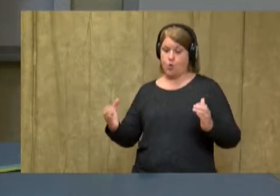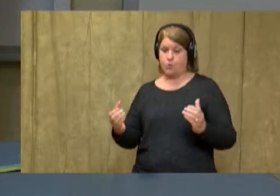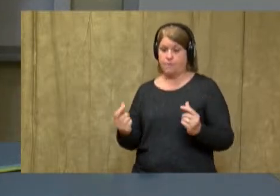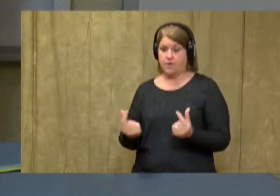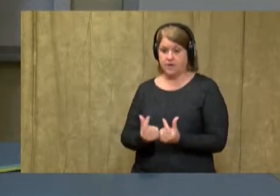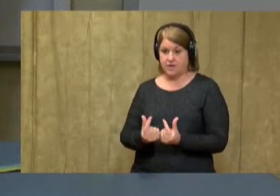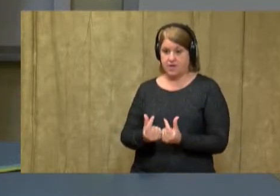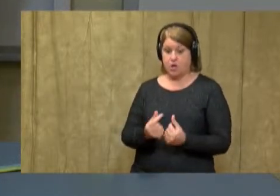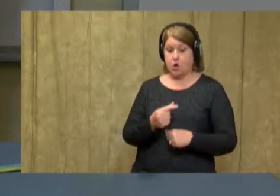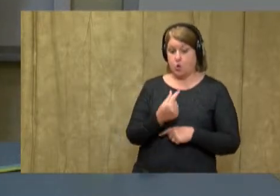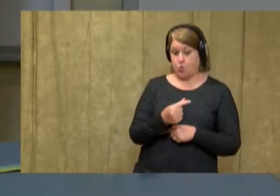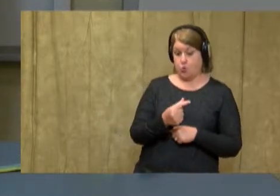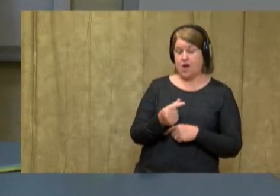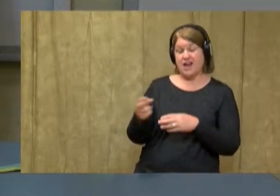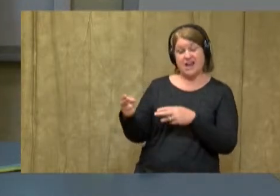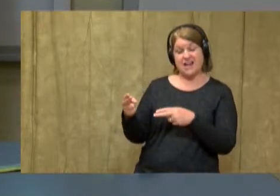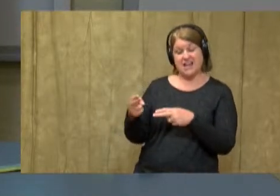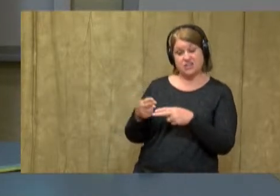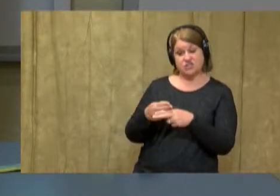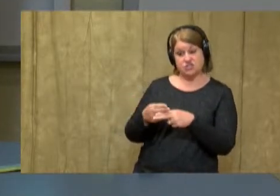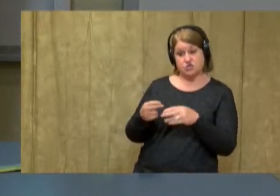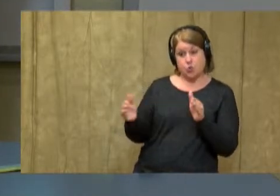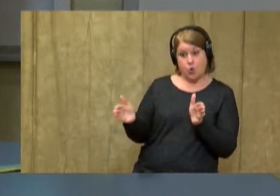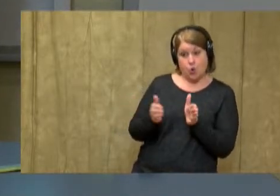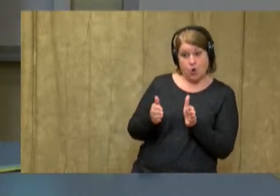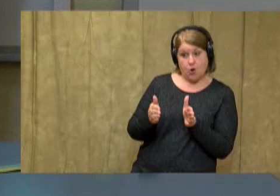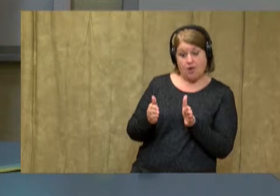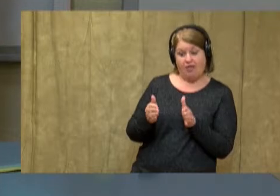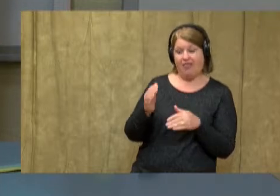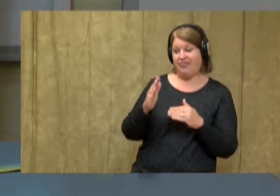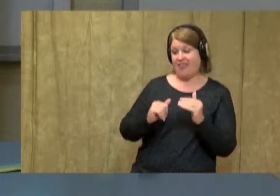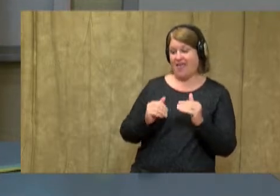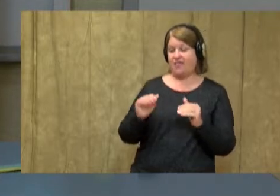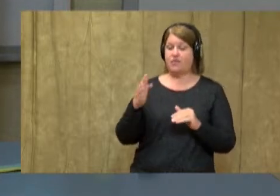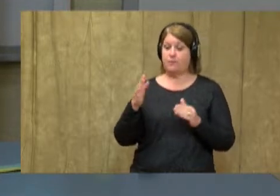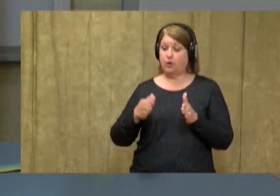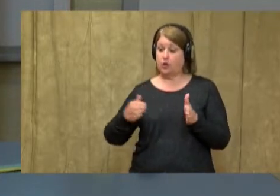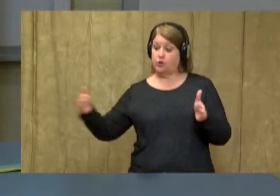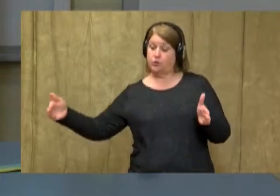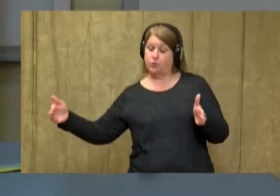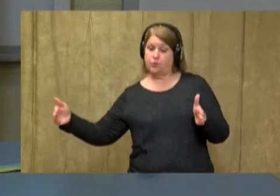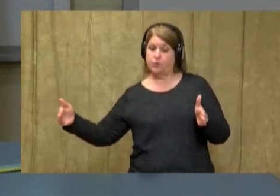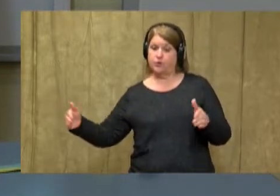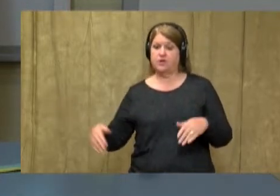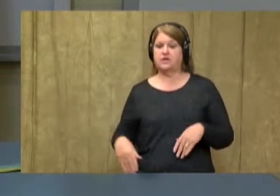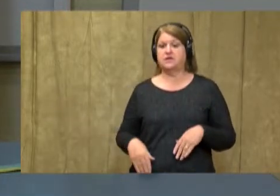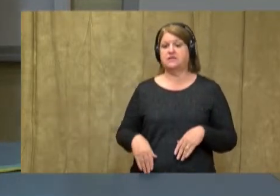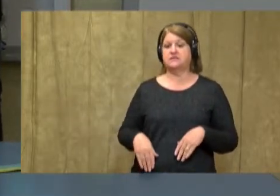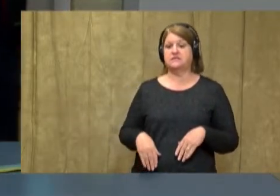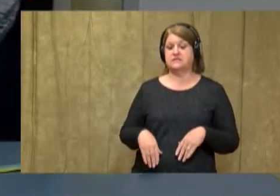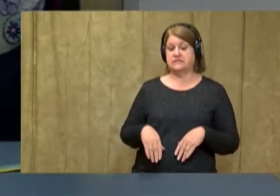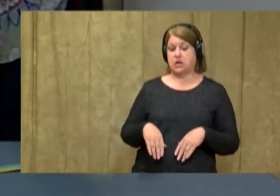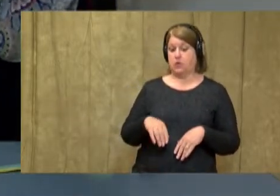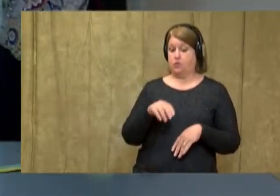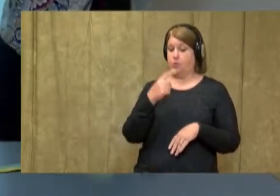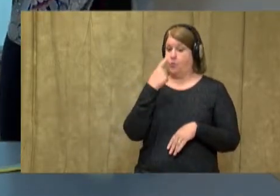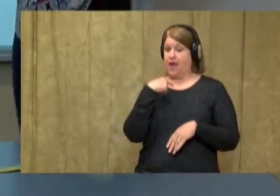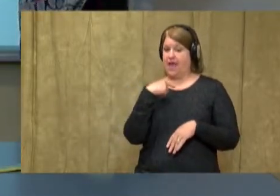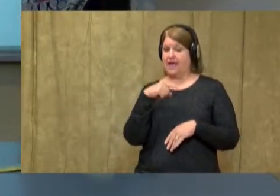than the blue, but it's not the shortest in the whole group. So I'm going to put an X on the